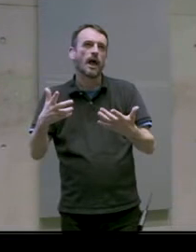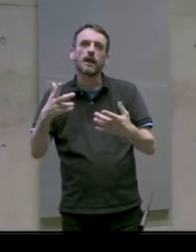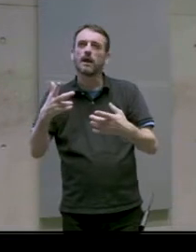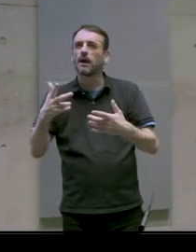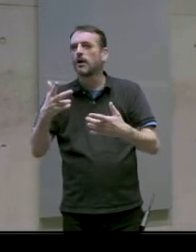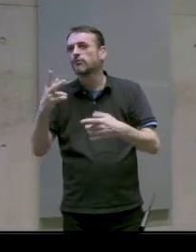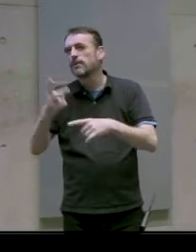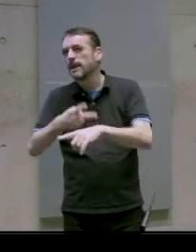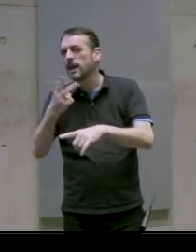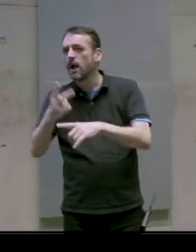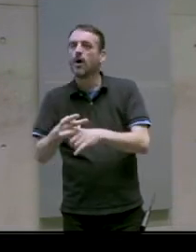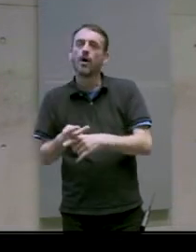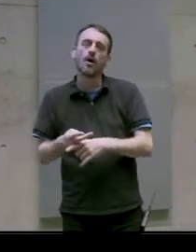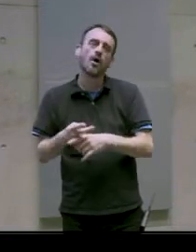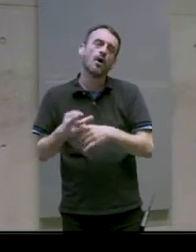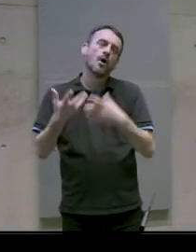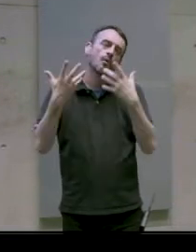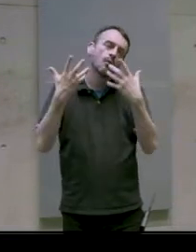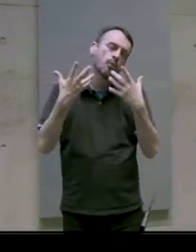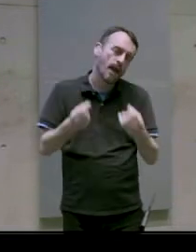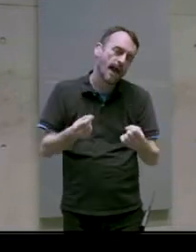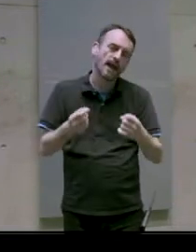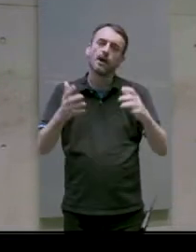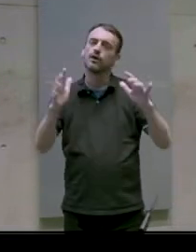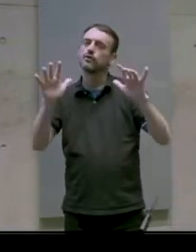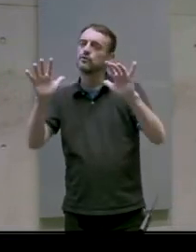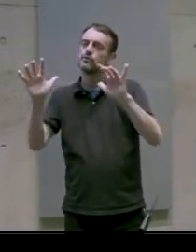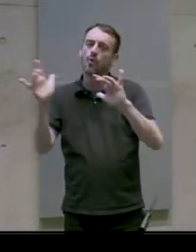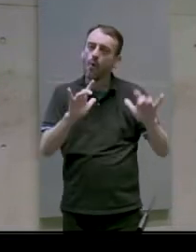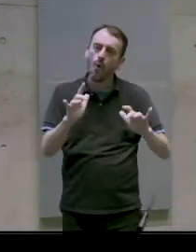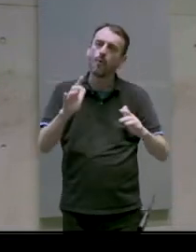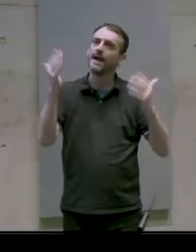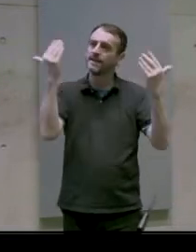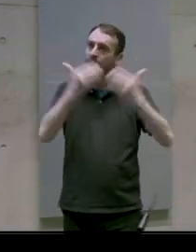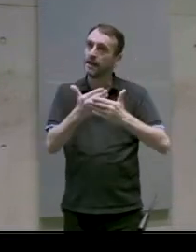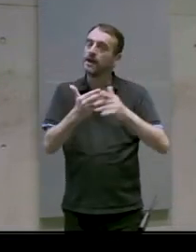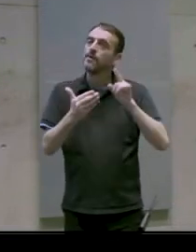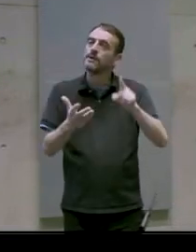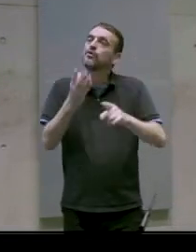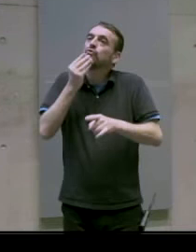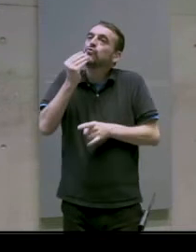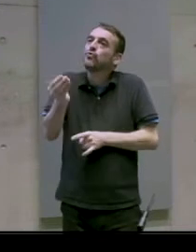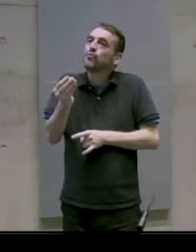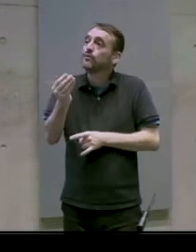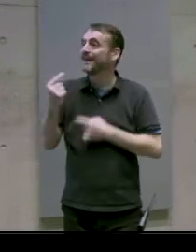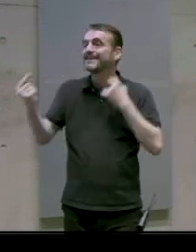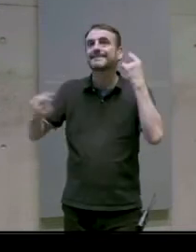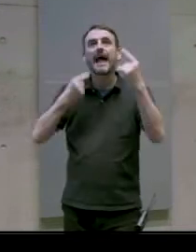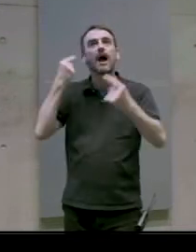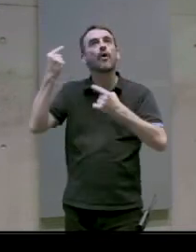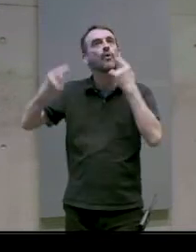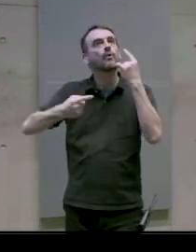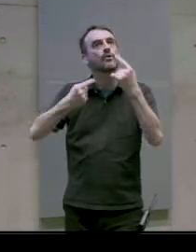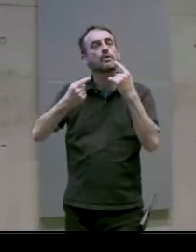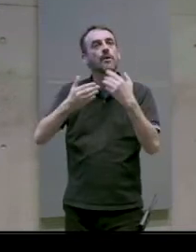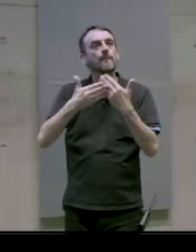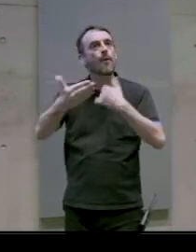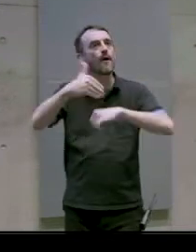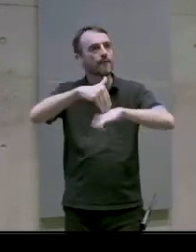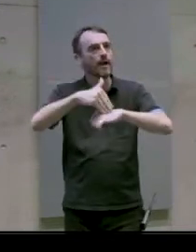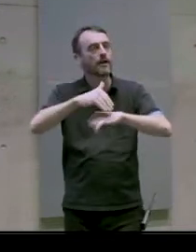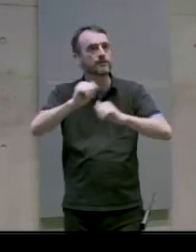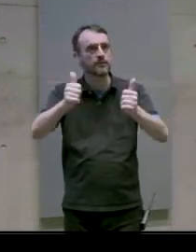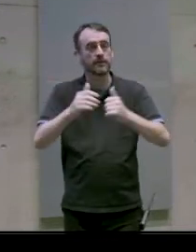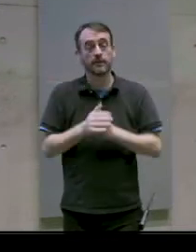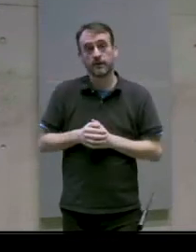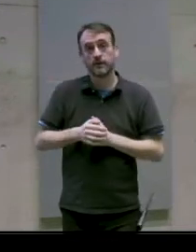and stuff like that, because you've got audio, you know. Make it atmospheric with audio and lighting and pictures. The writers